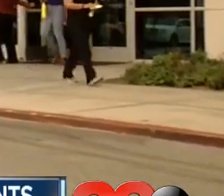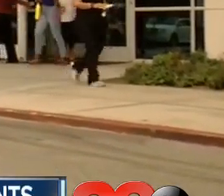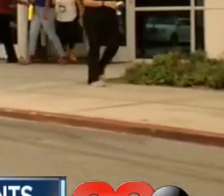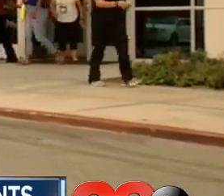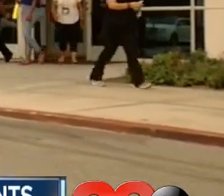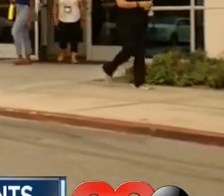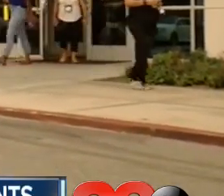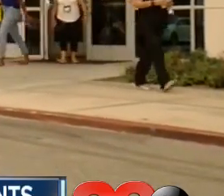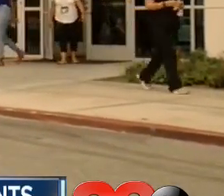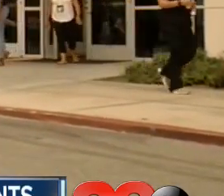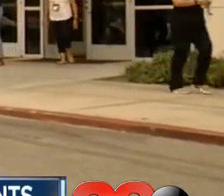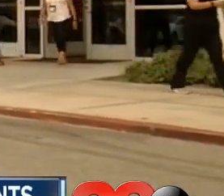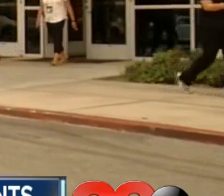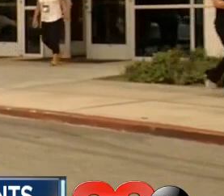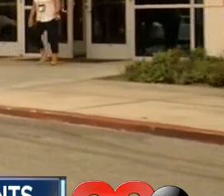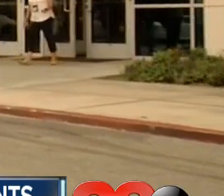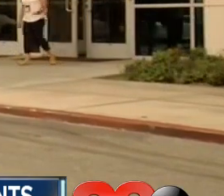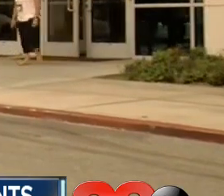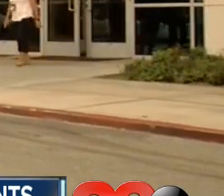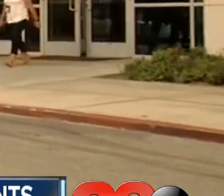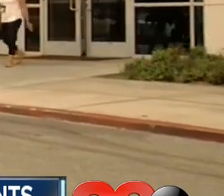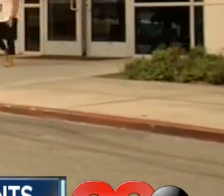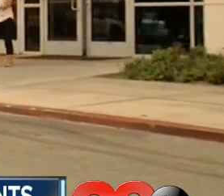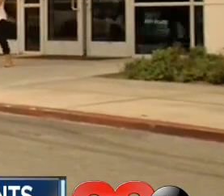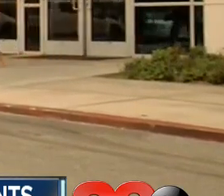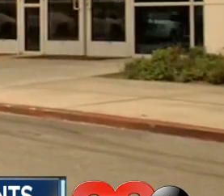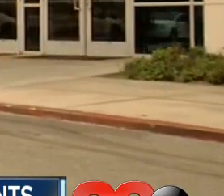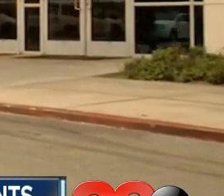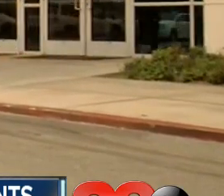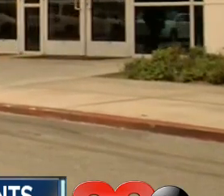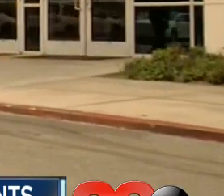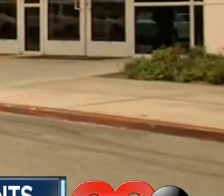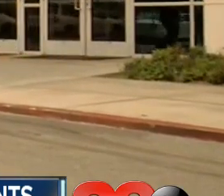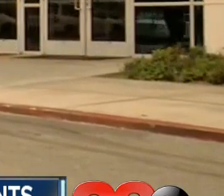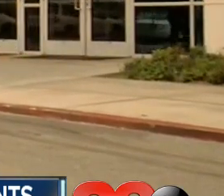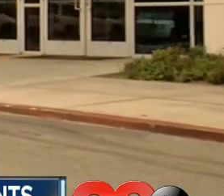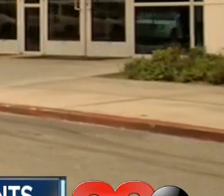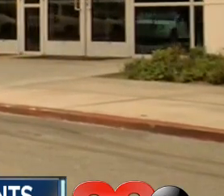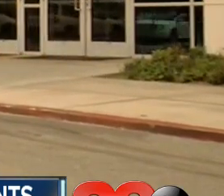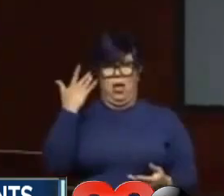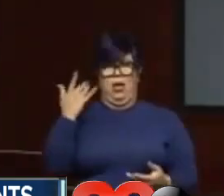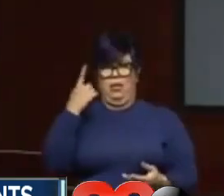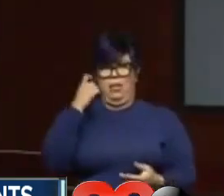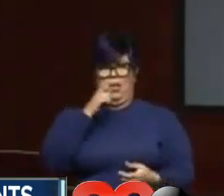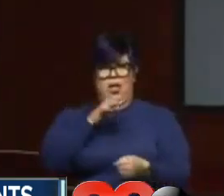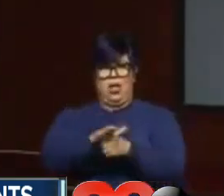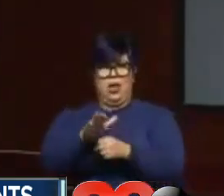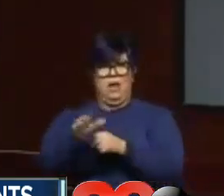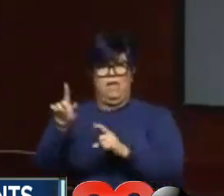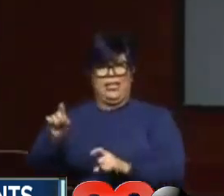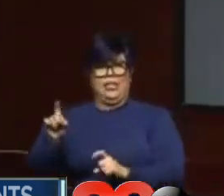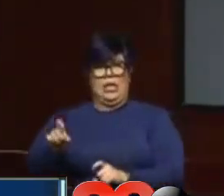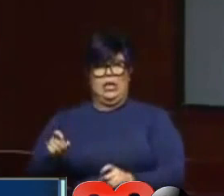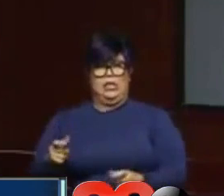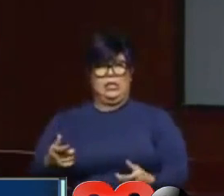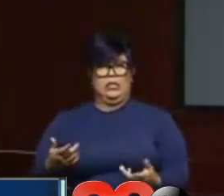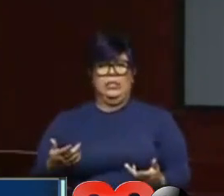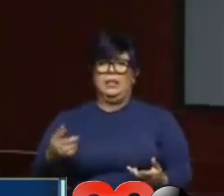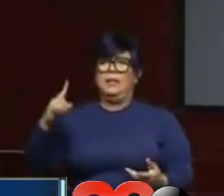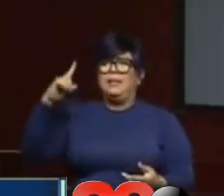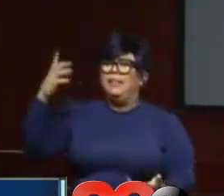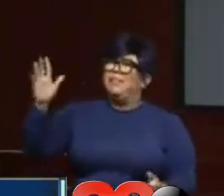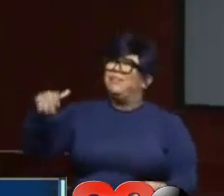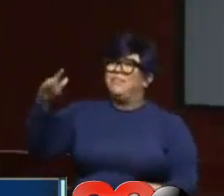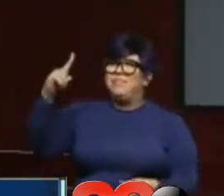restrictions that are being put out by the state on the county in order to reopen its economy. Here's what he had to say. Governor, Kern